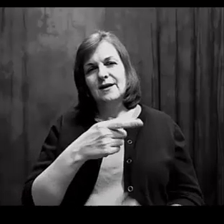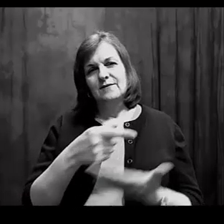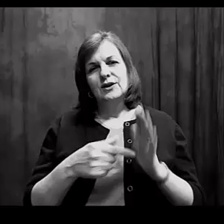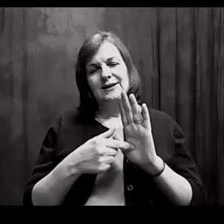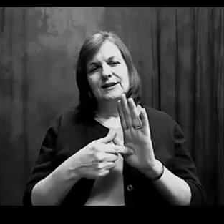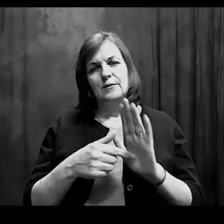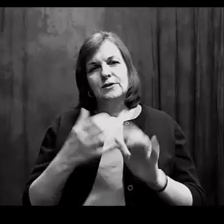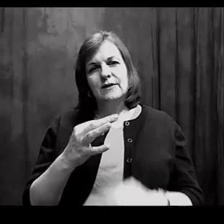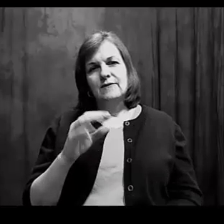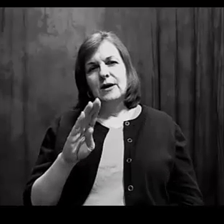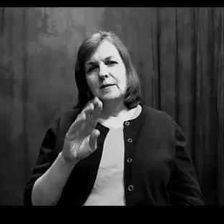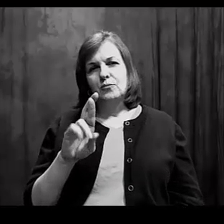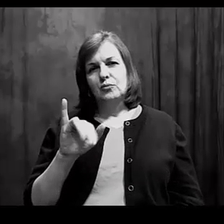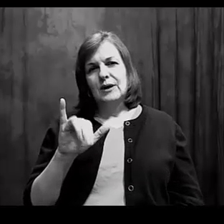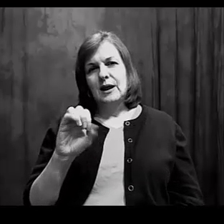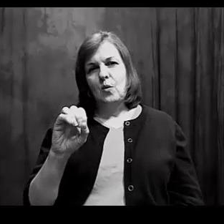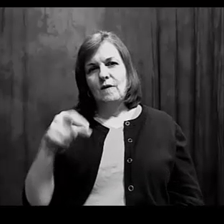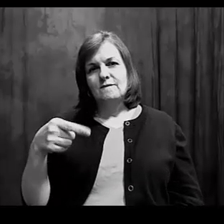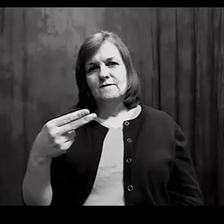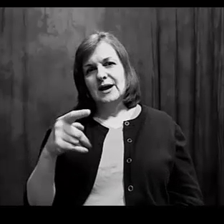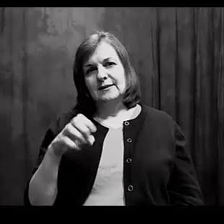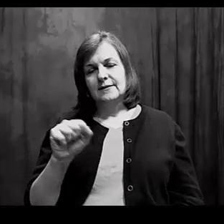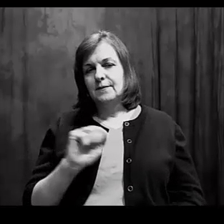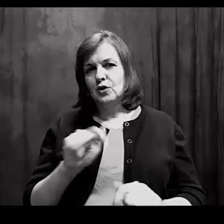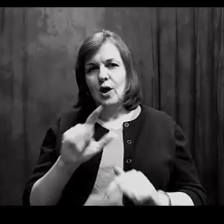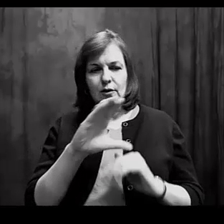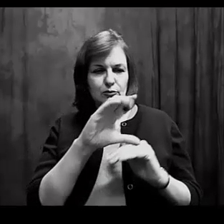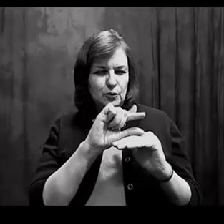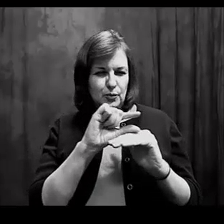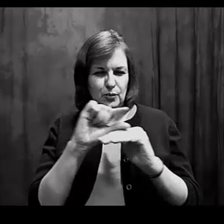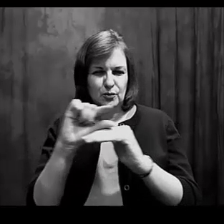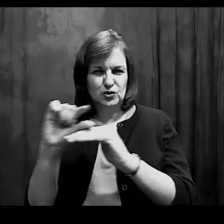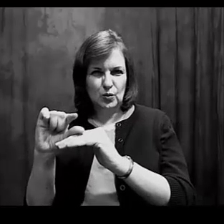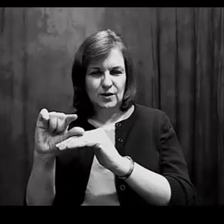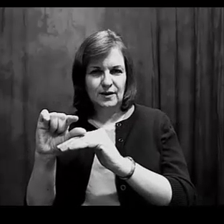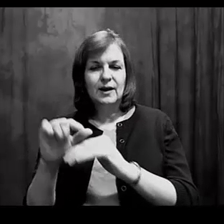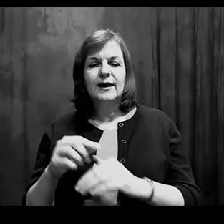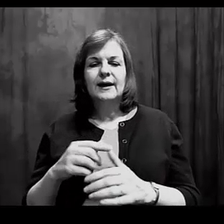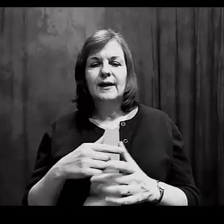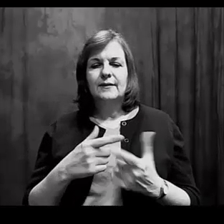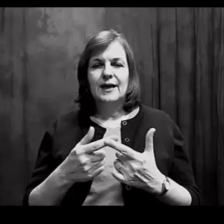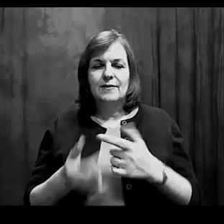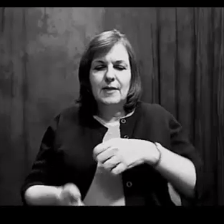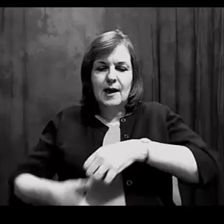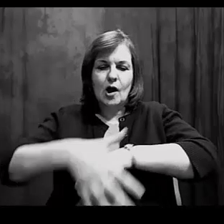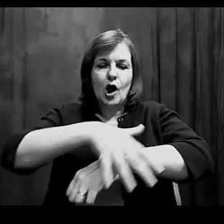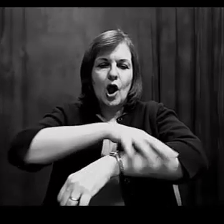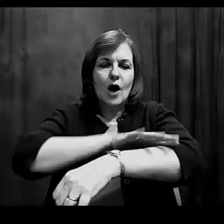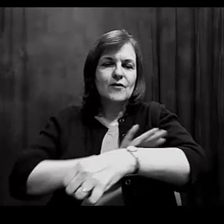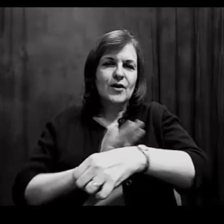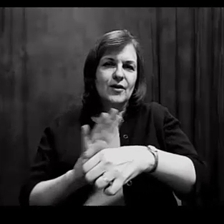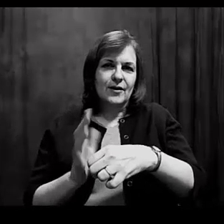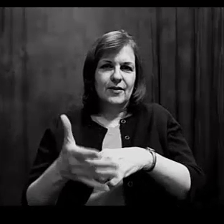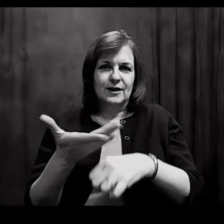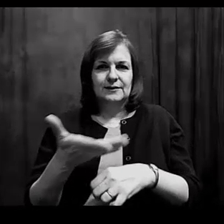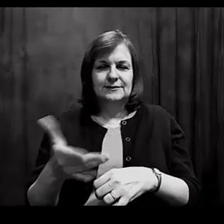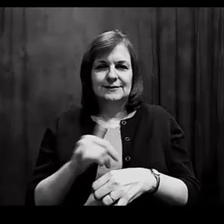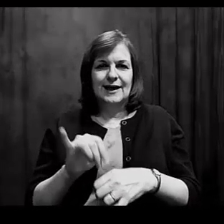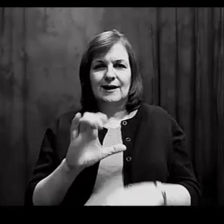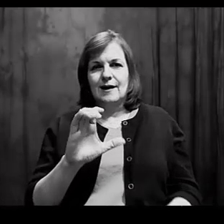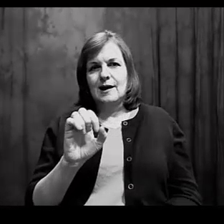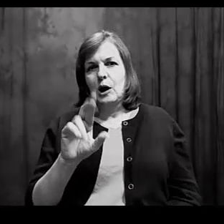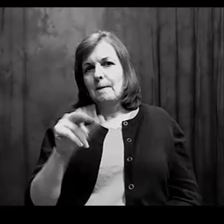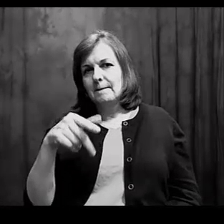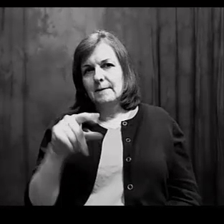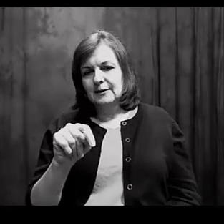that those sperm can move around. These are just a couple of different bryophytes, so you can see they're all short regardless. They